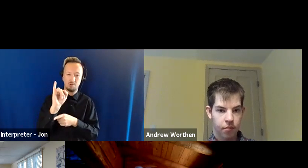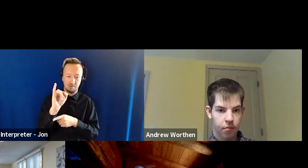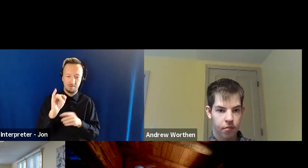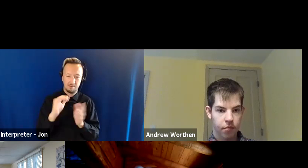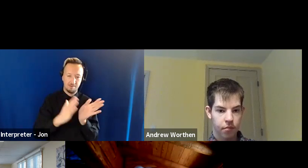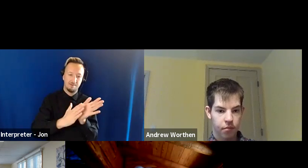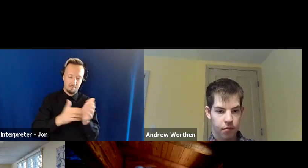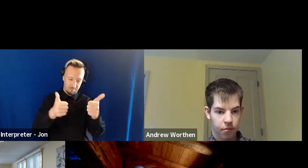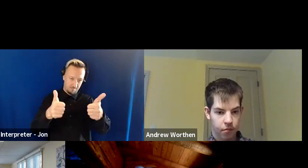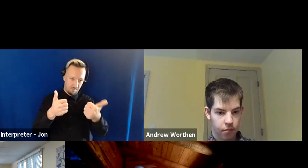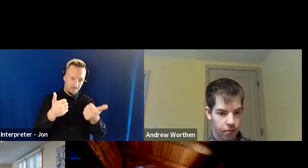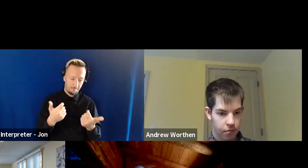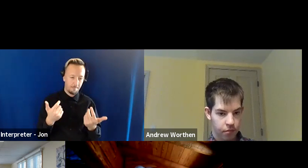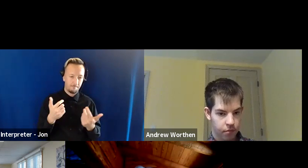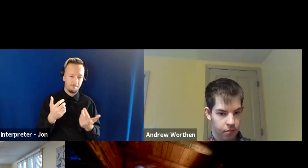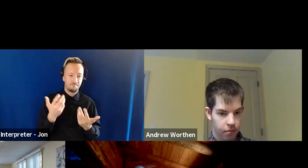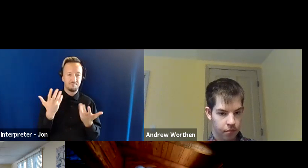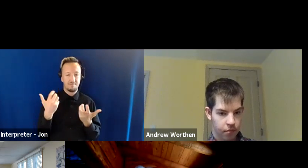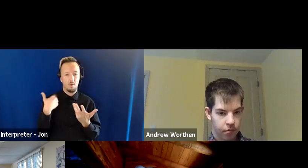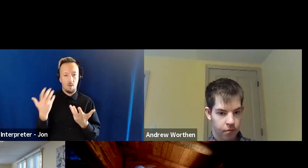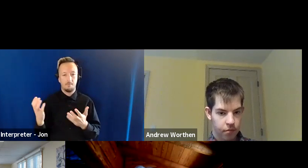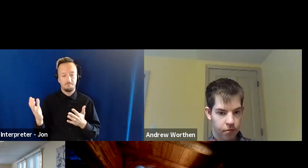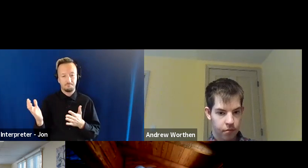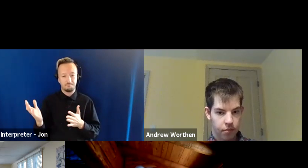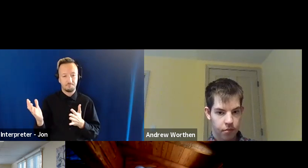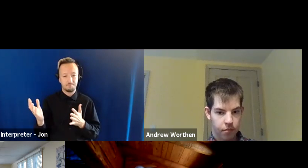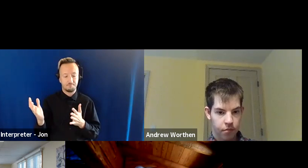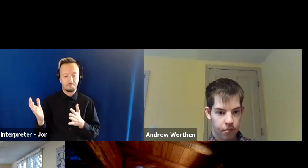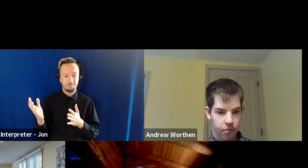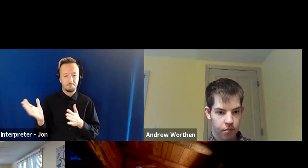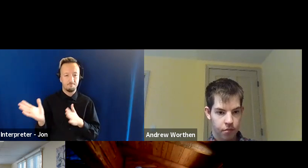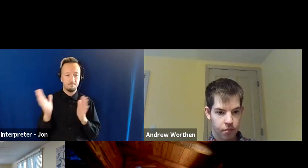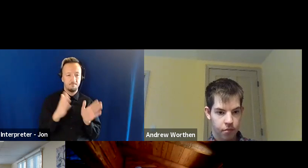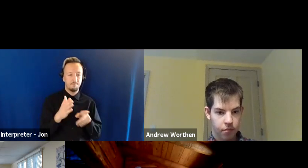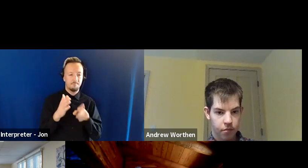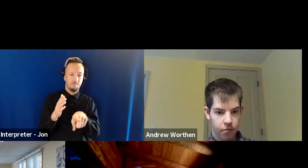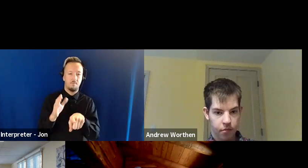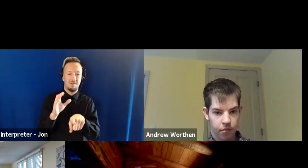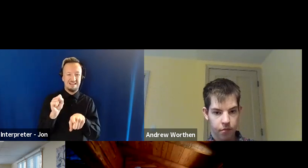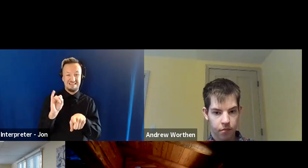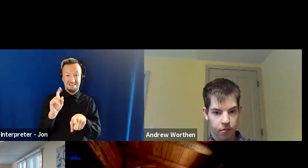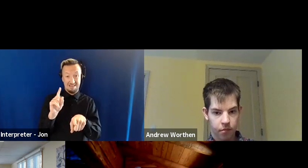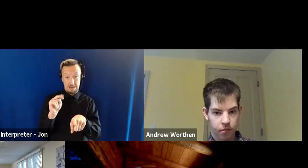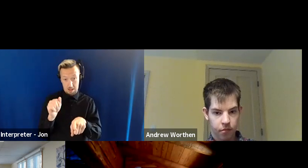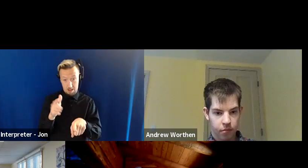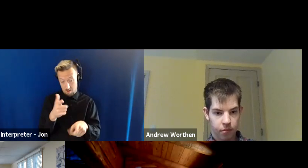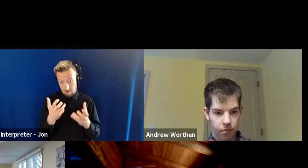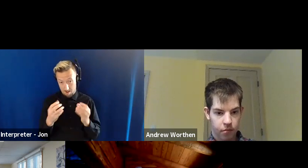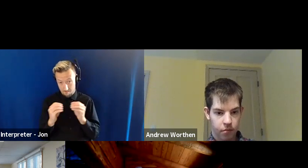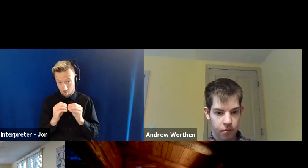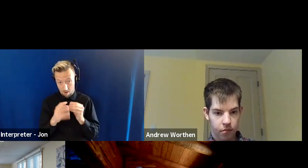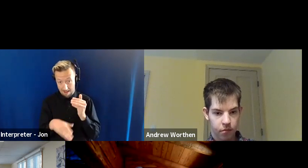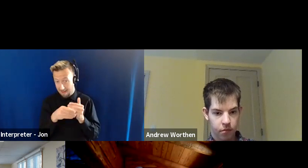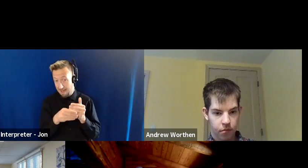just wanted to bring it back over to Sidna to see if there's any